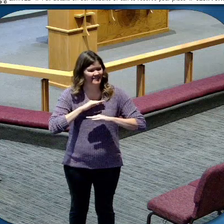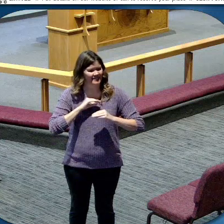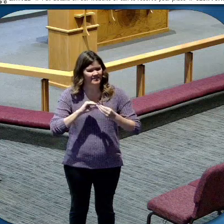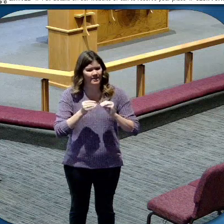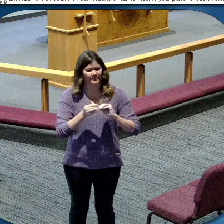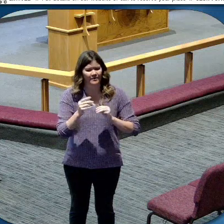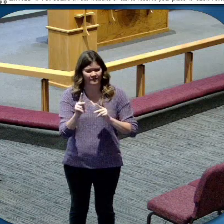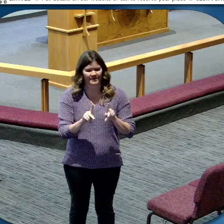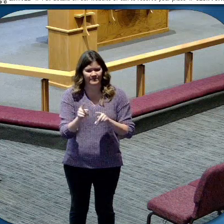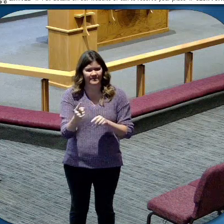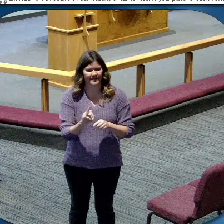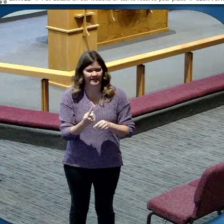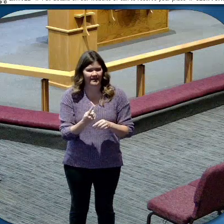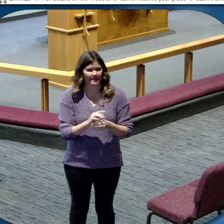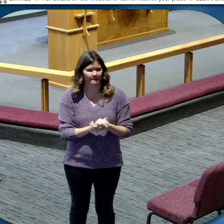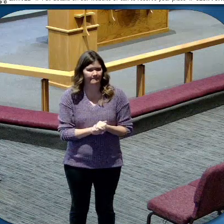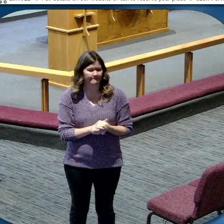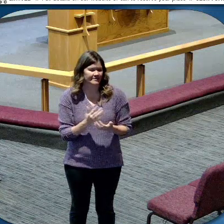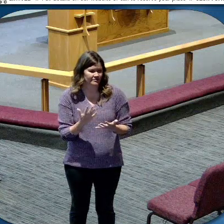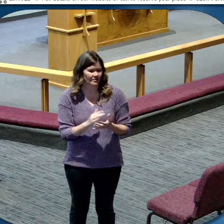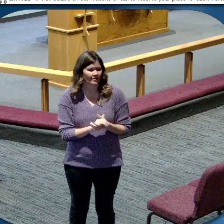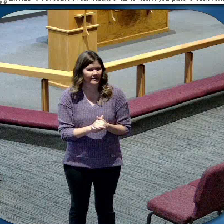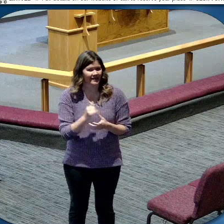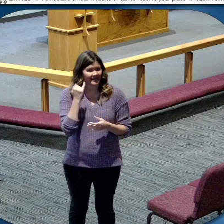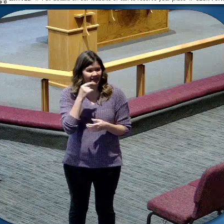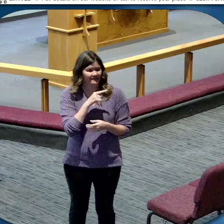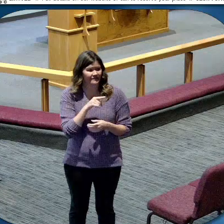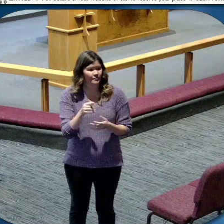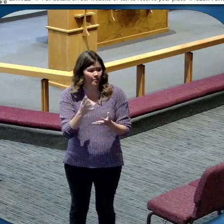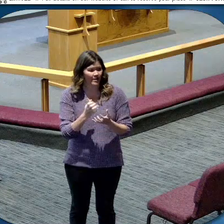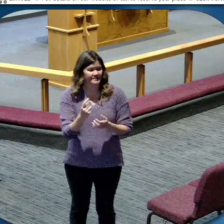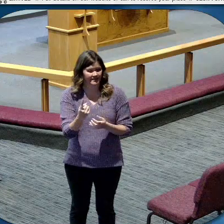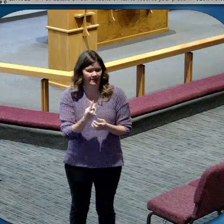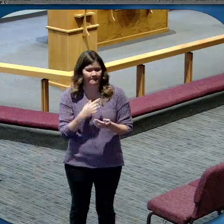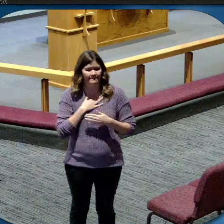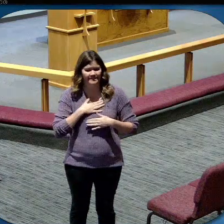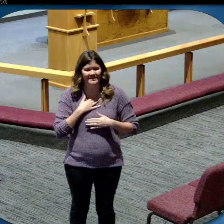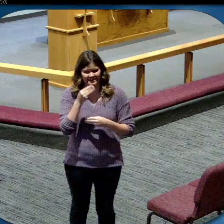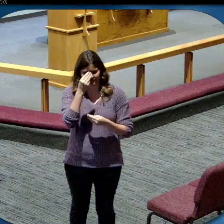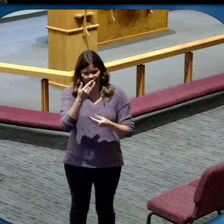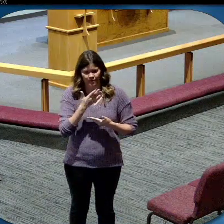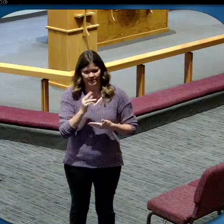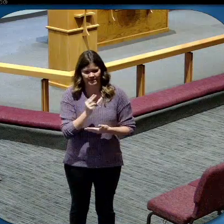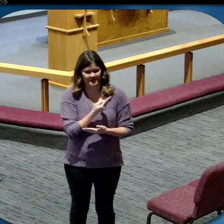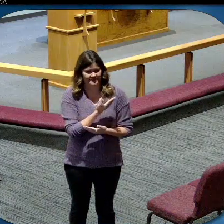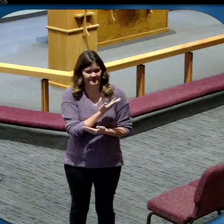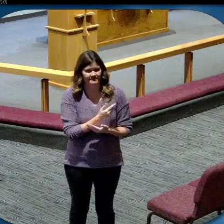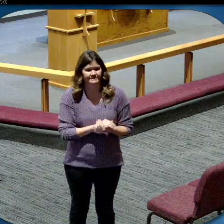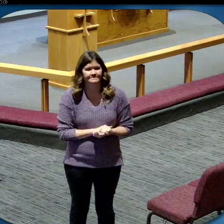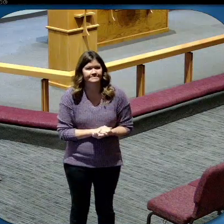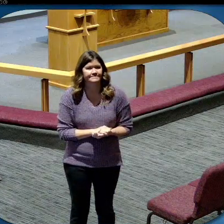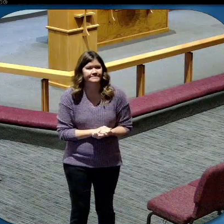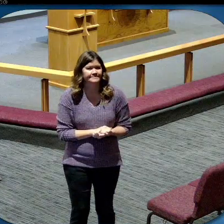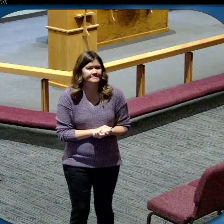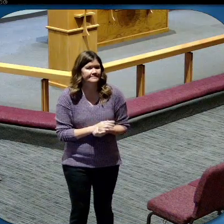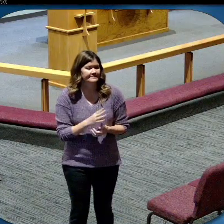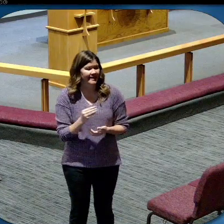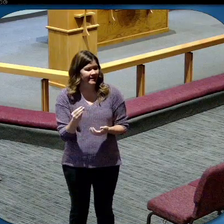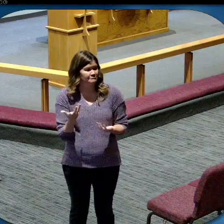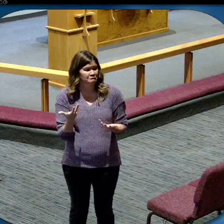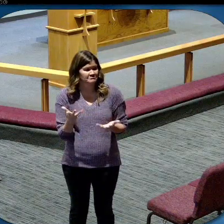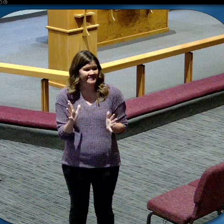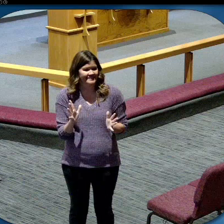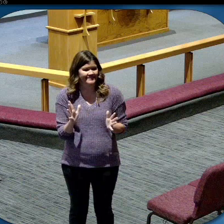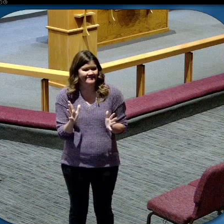room 23, but it's not infinite. So please let us know. All right? And that's